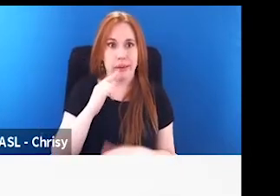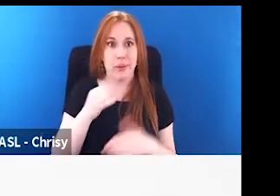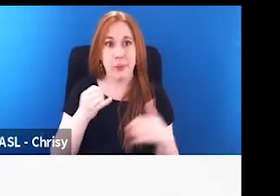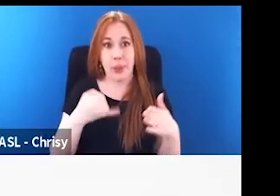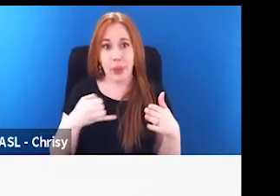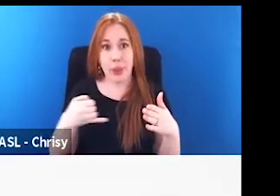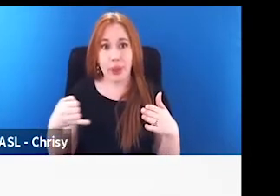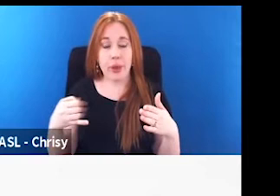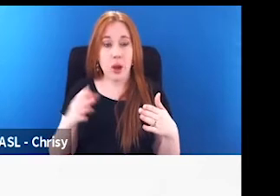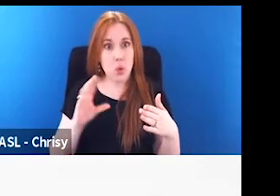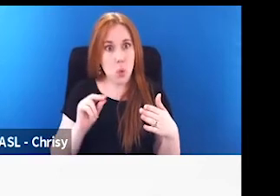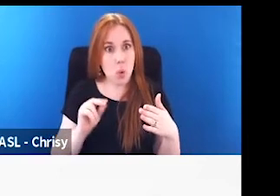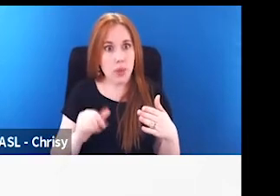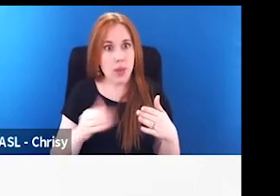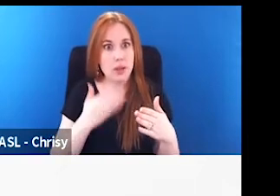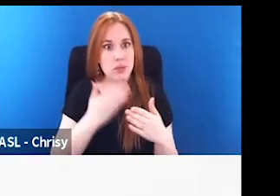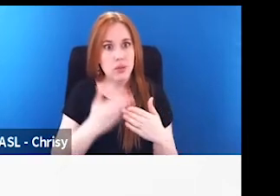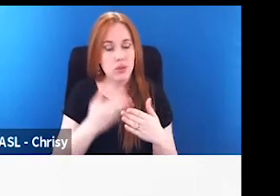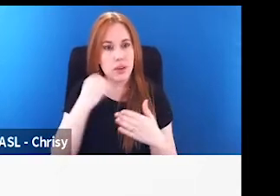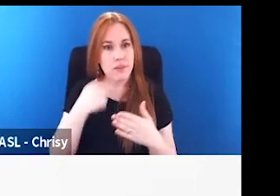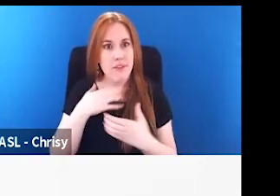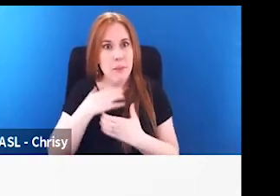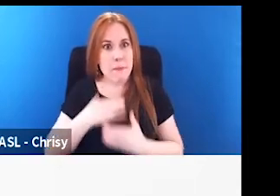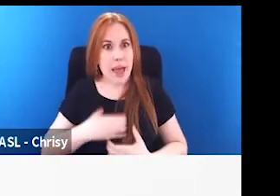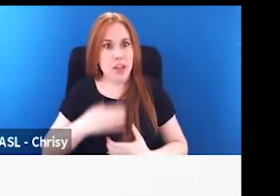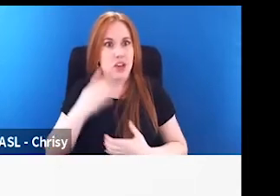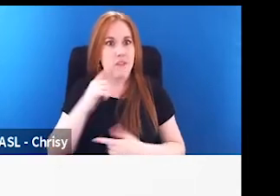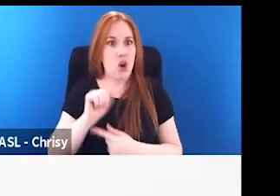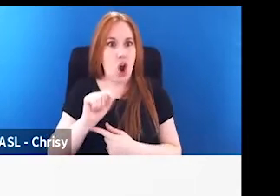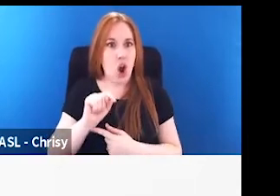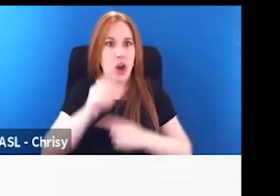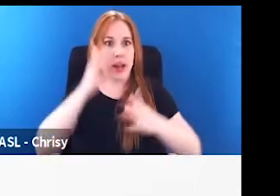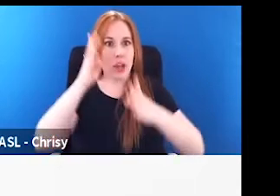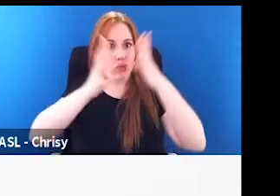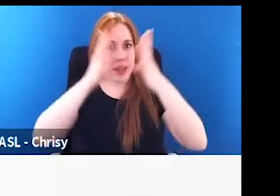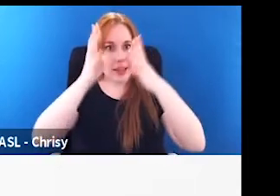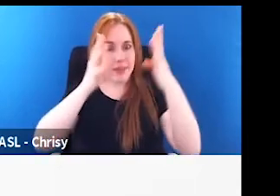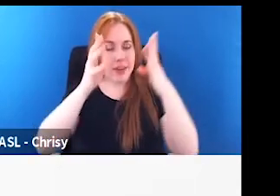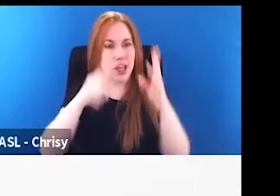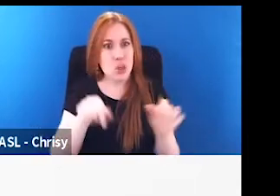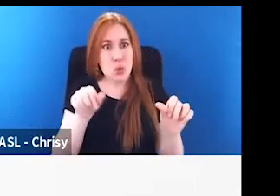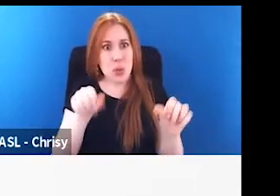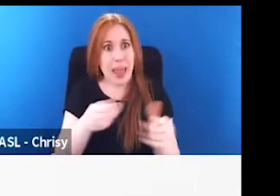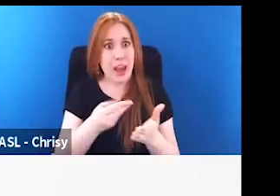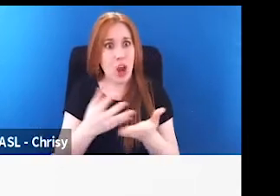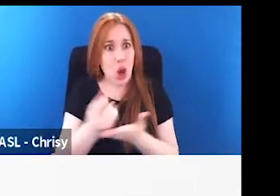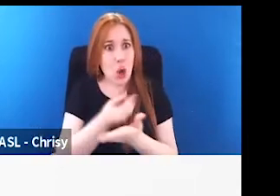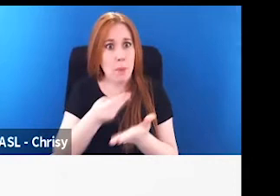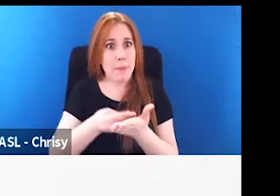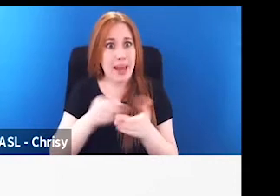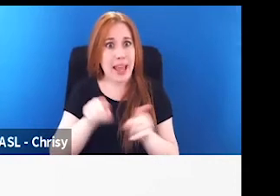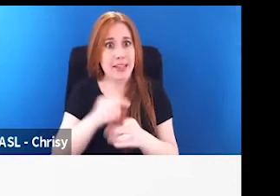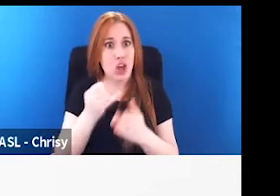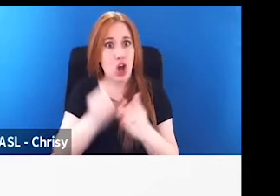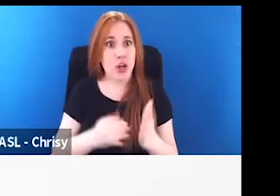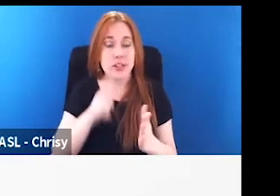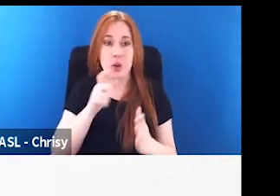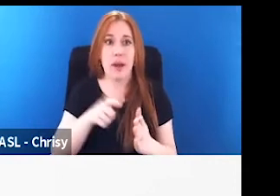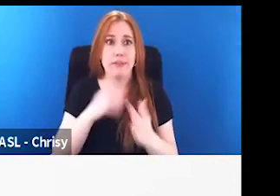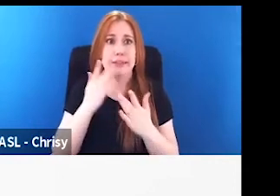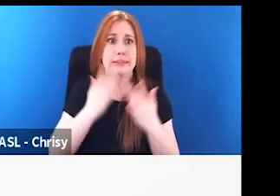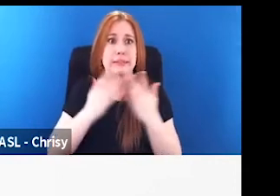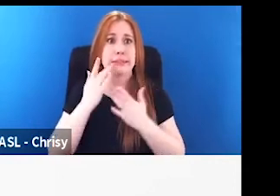has this passion for art and creativity. And yet, yes, you can make money as artists. You don't have to be a starving